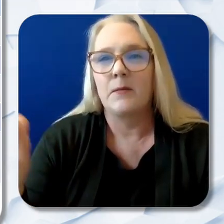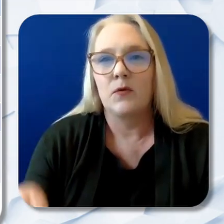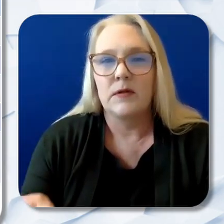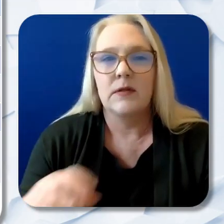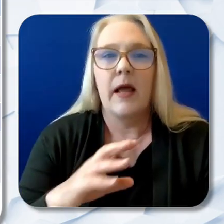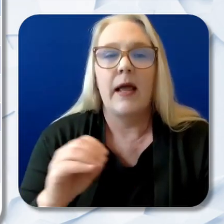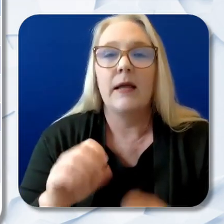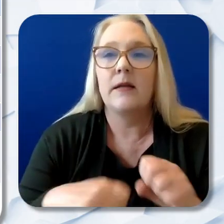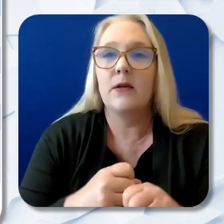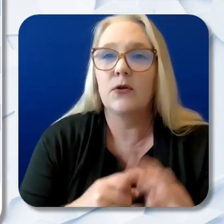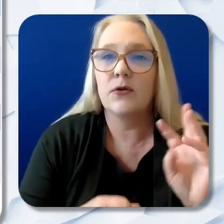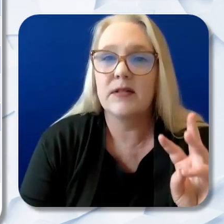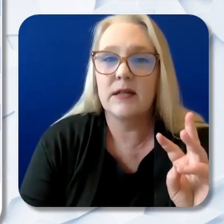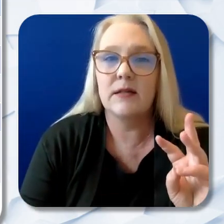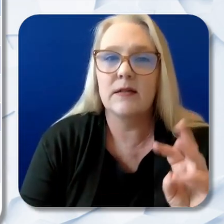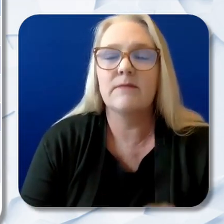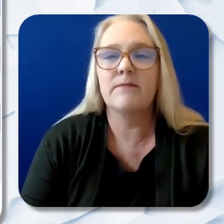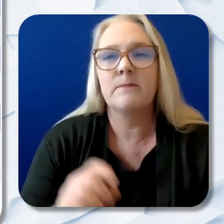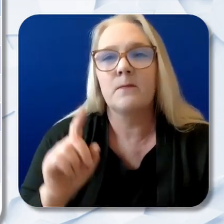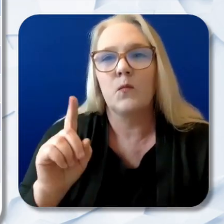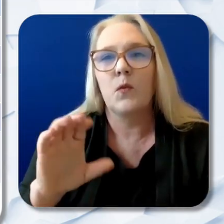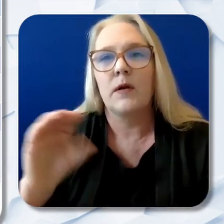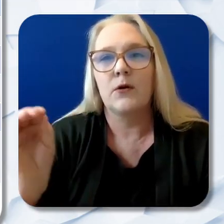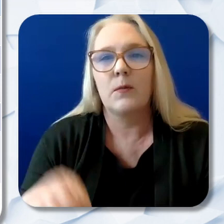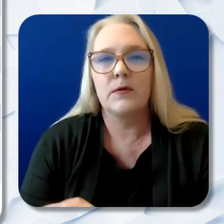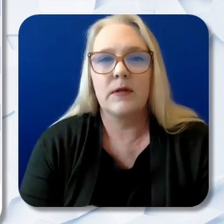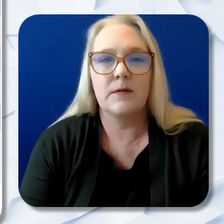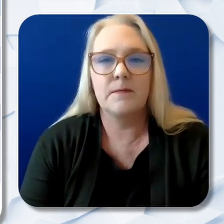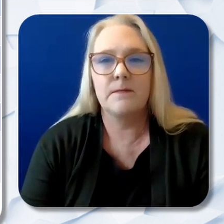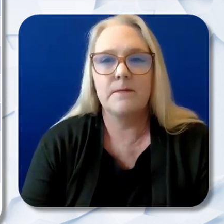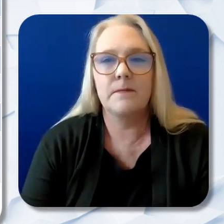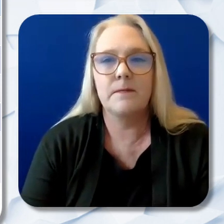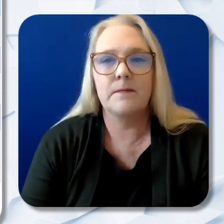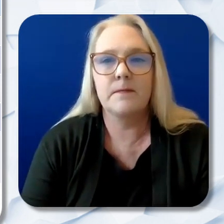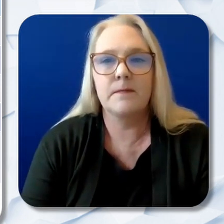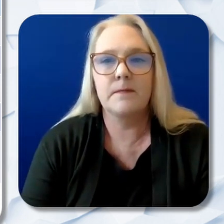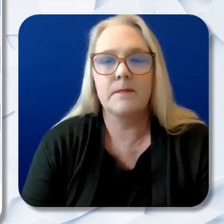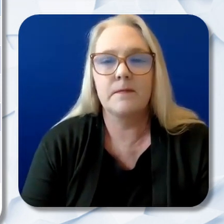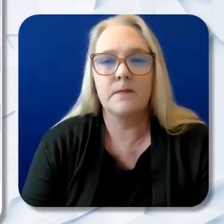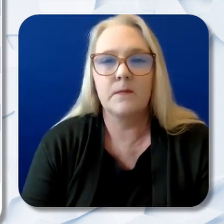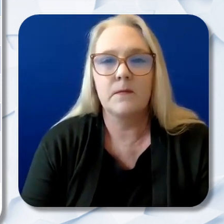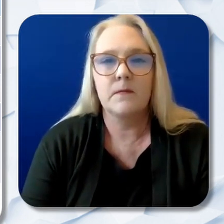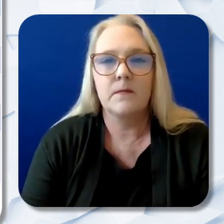Year 6, program year 2028-29, and beyond, 100%.